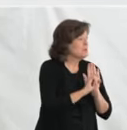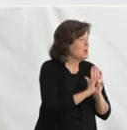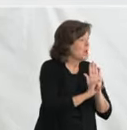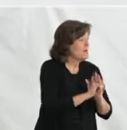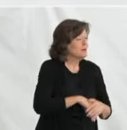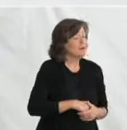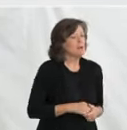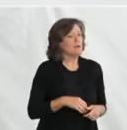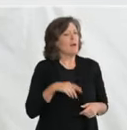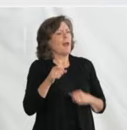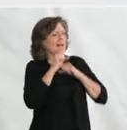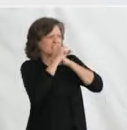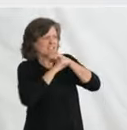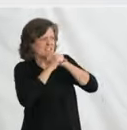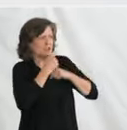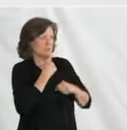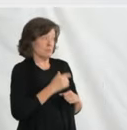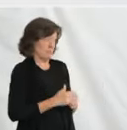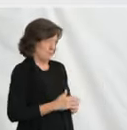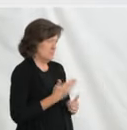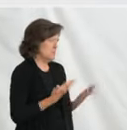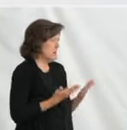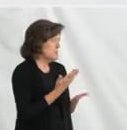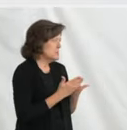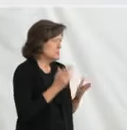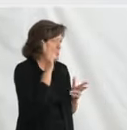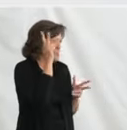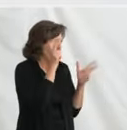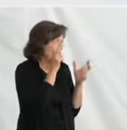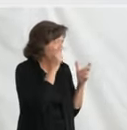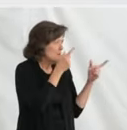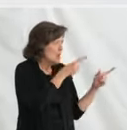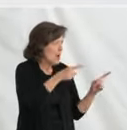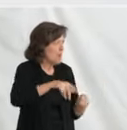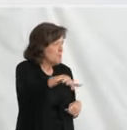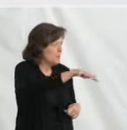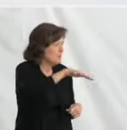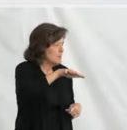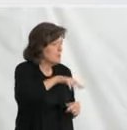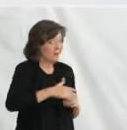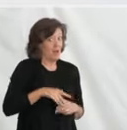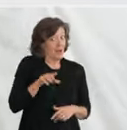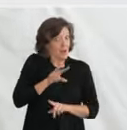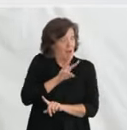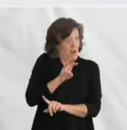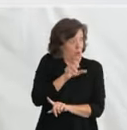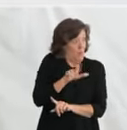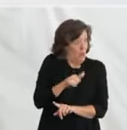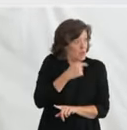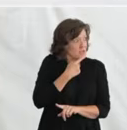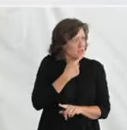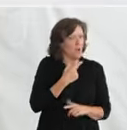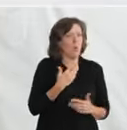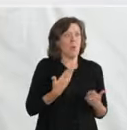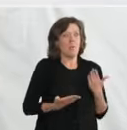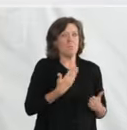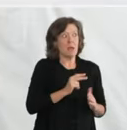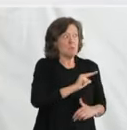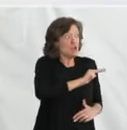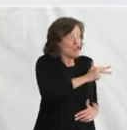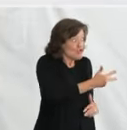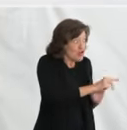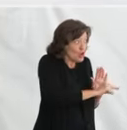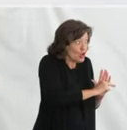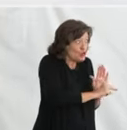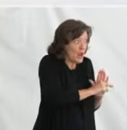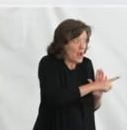maybe there's some evil afoot. And Wally said, maybe the third graders are an alien army.